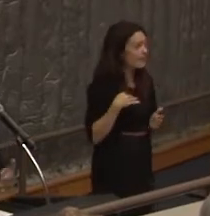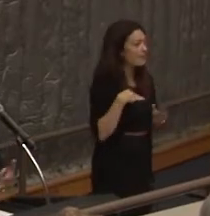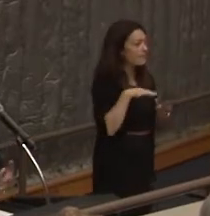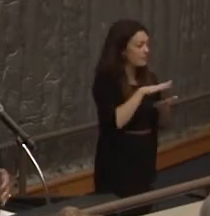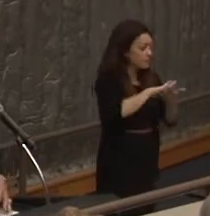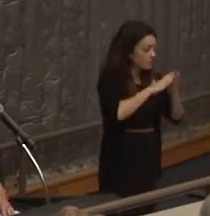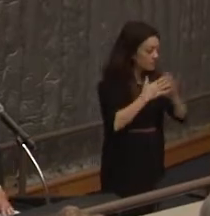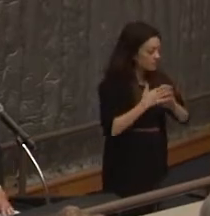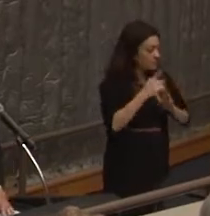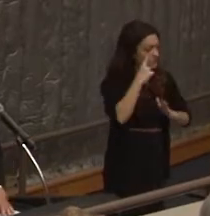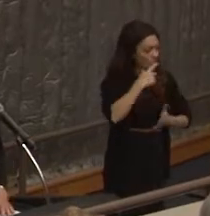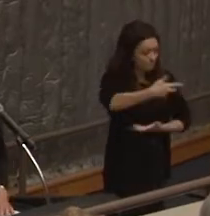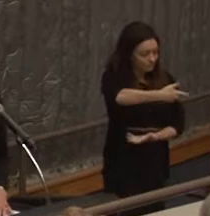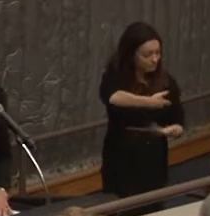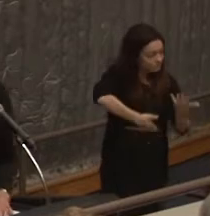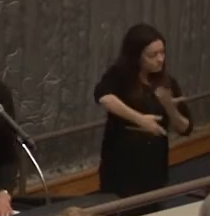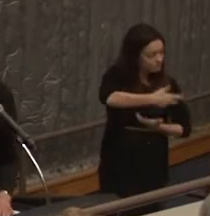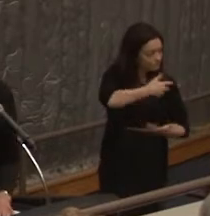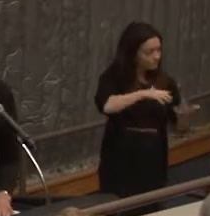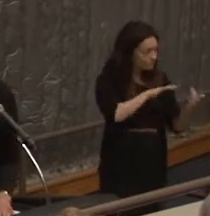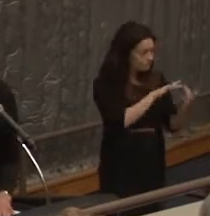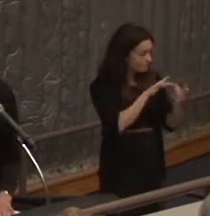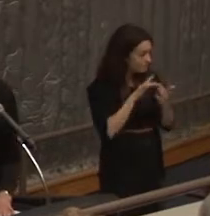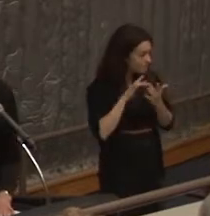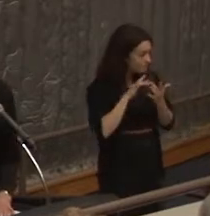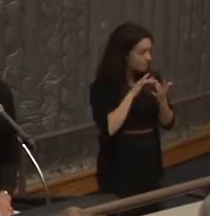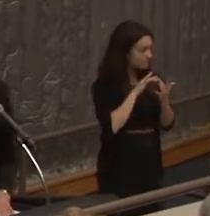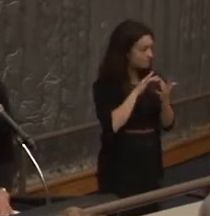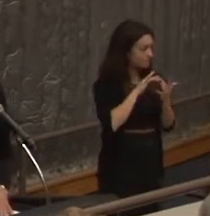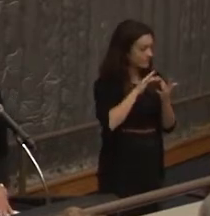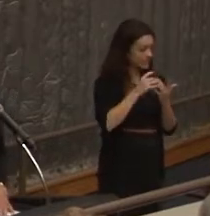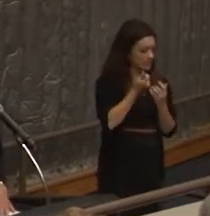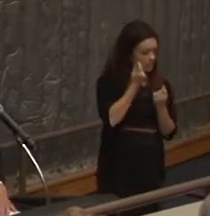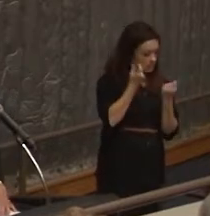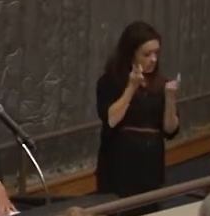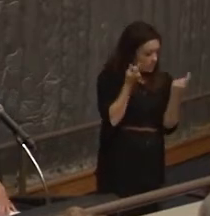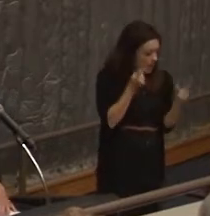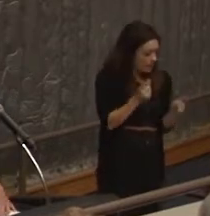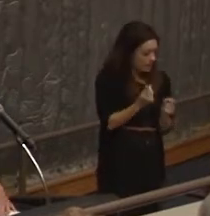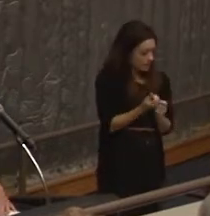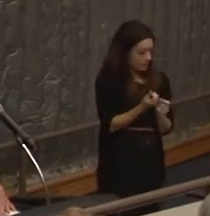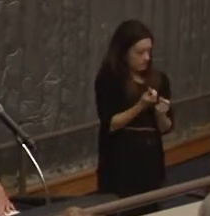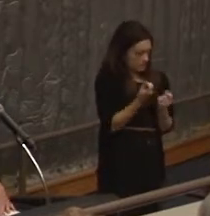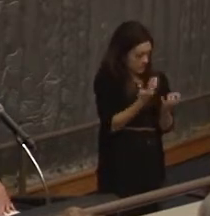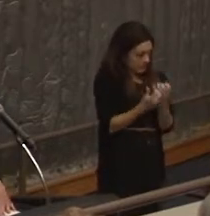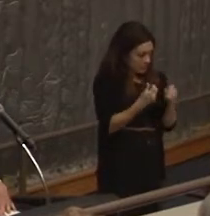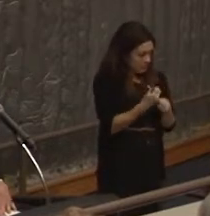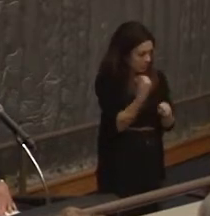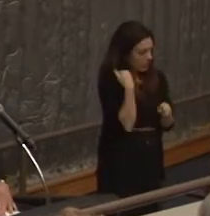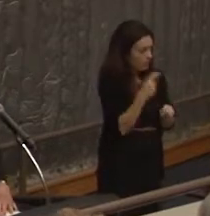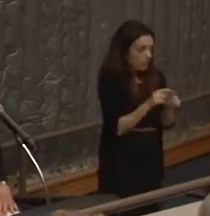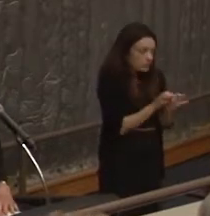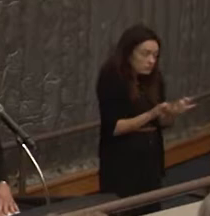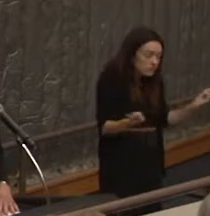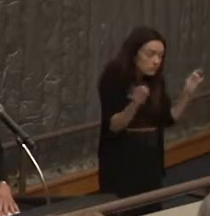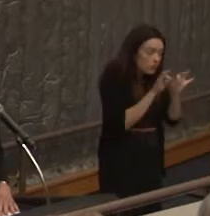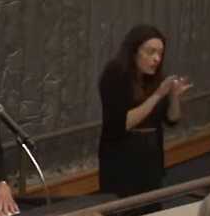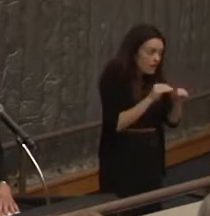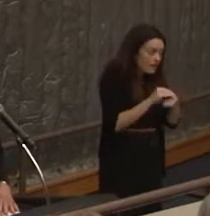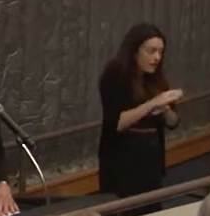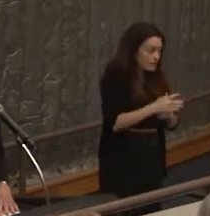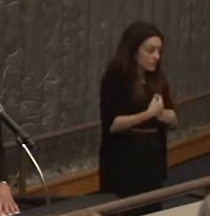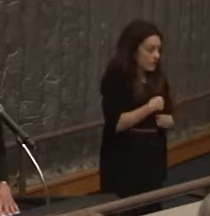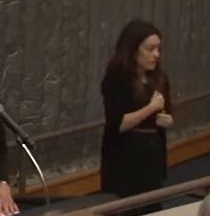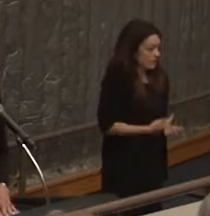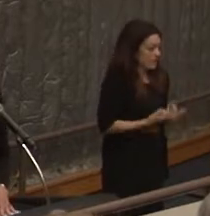our community to remain in touch with what happened years ago, but is so critically important to our lives today and our